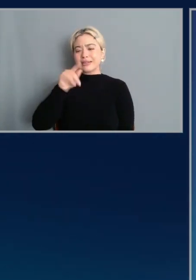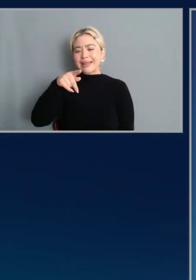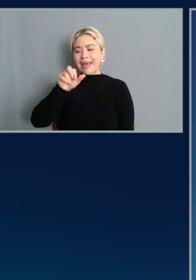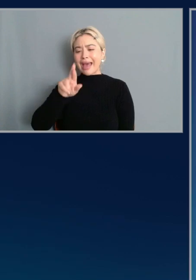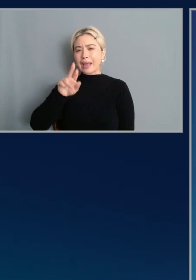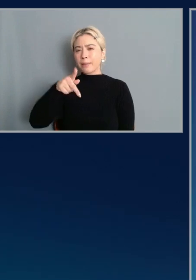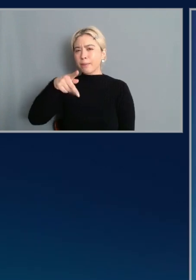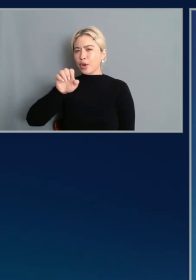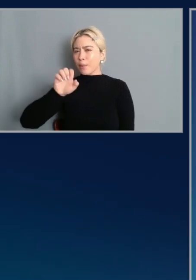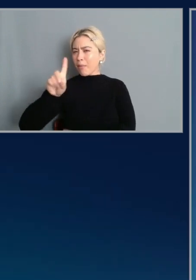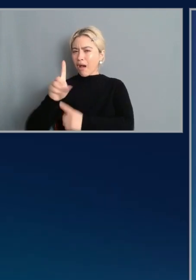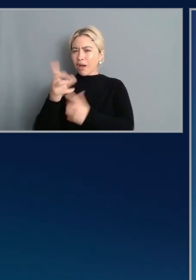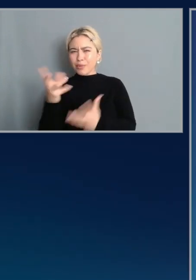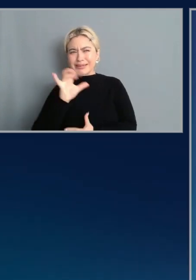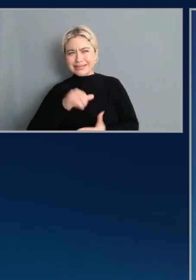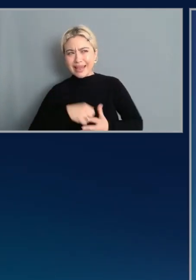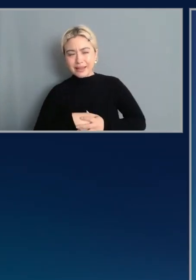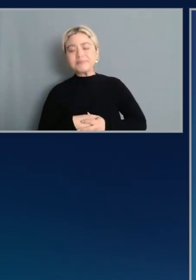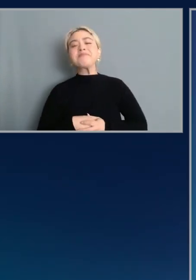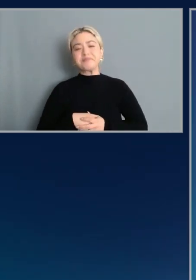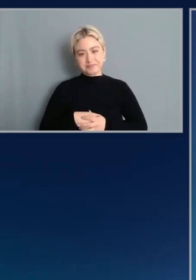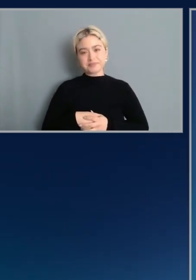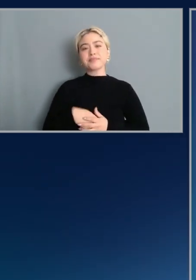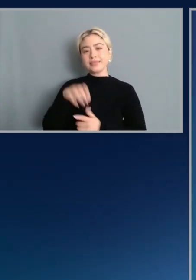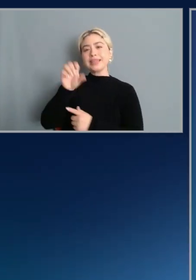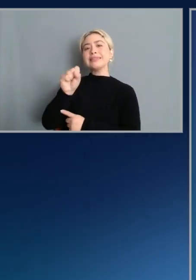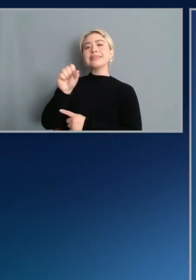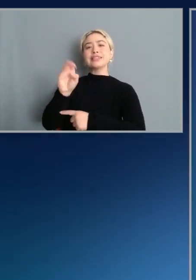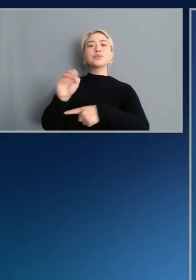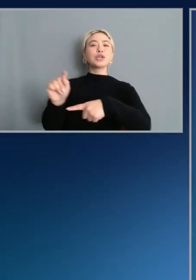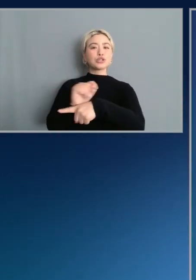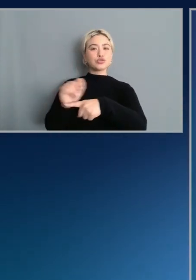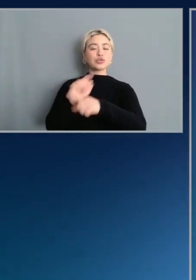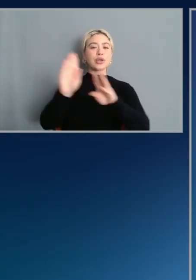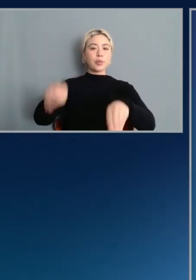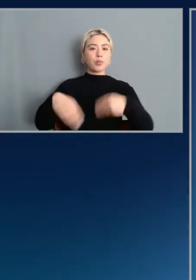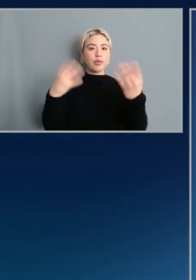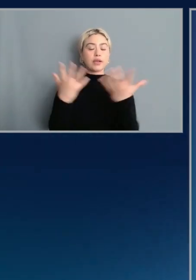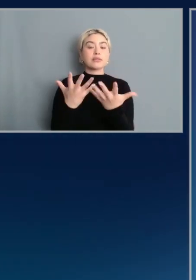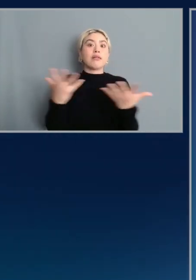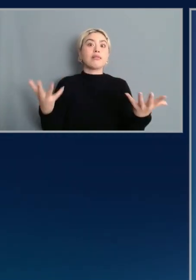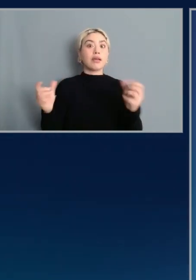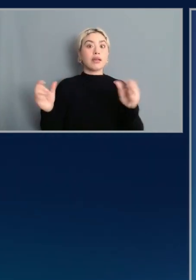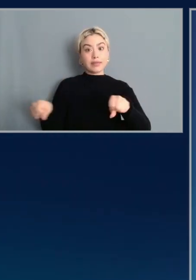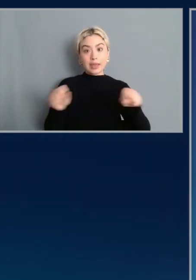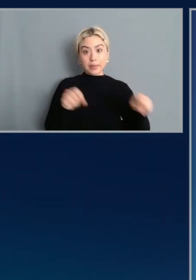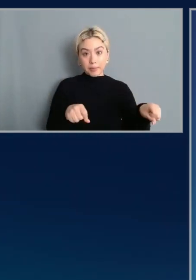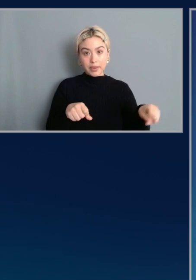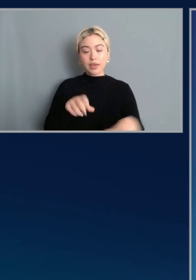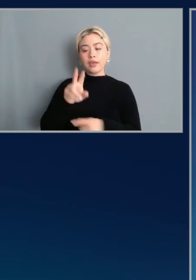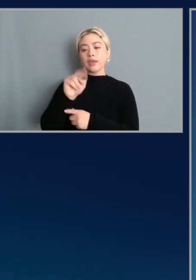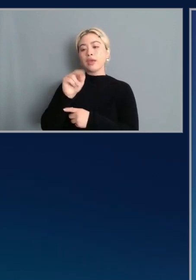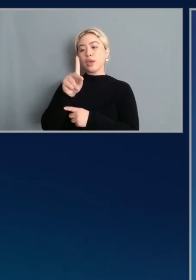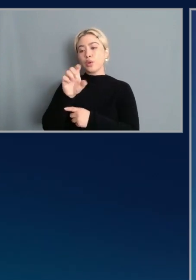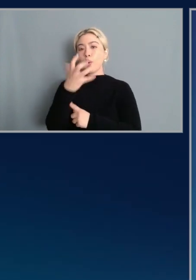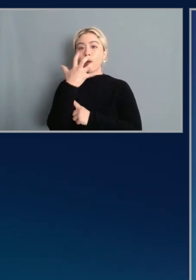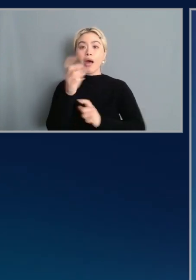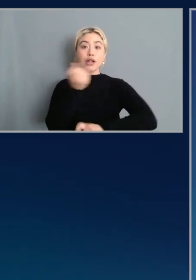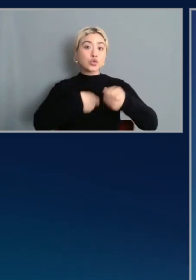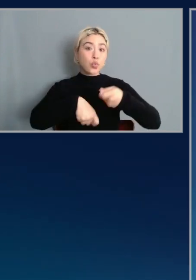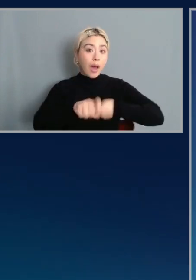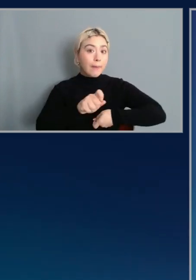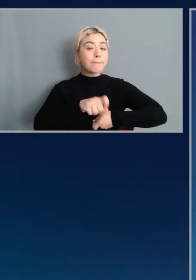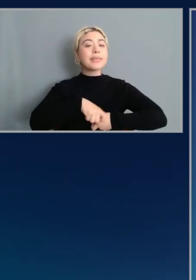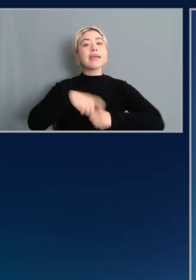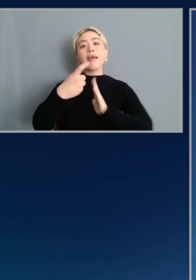is HyperPod? So SageMaker training, of course, gives you a lot of capabilities. You have node hot swapping, you have automatic